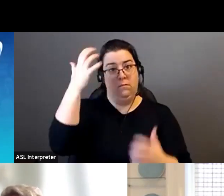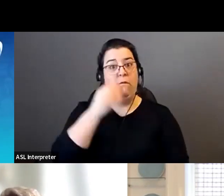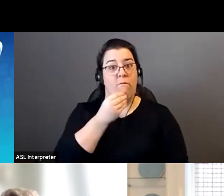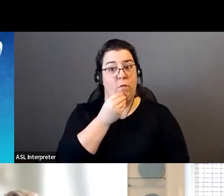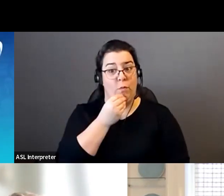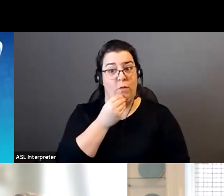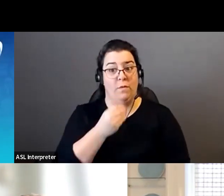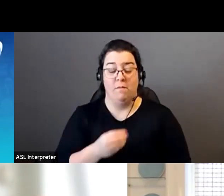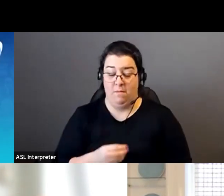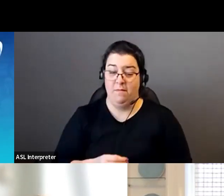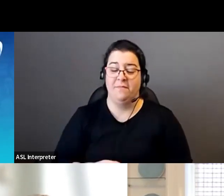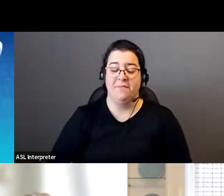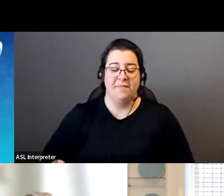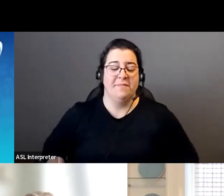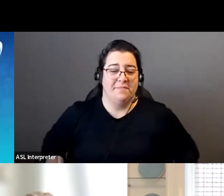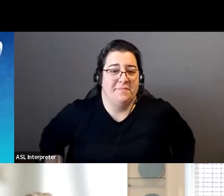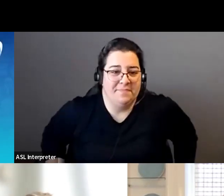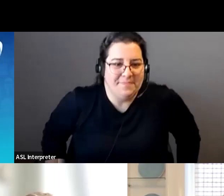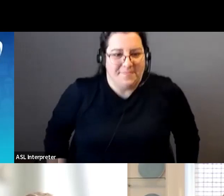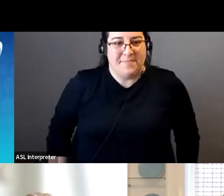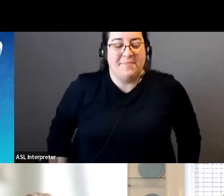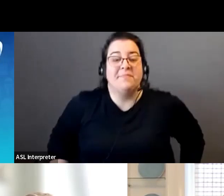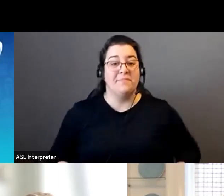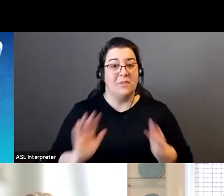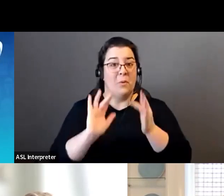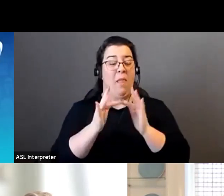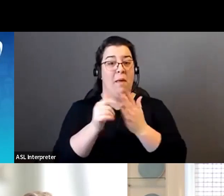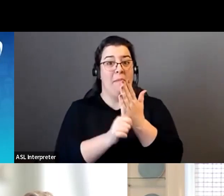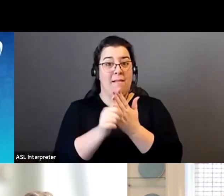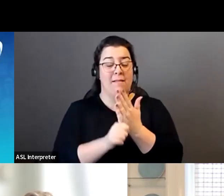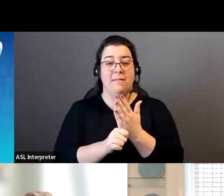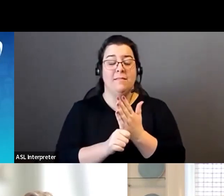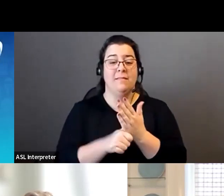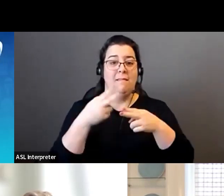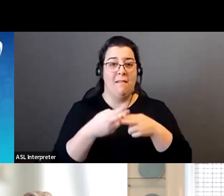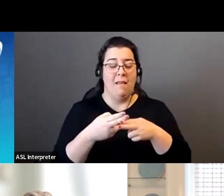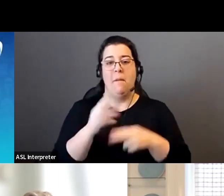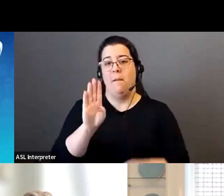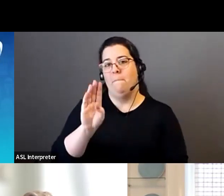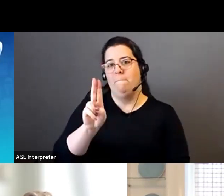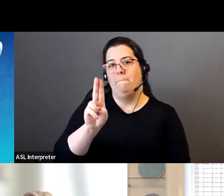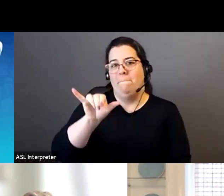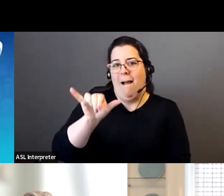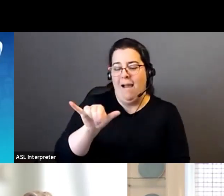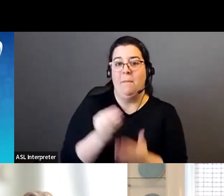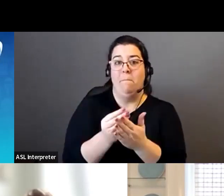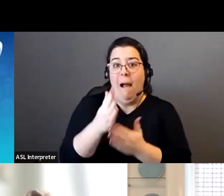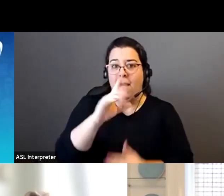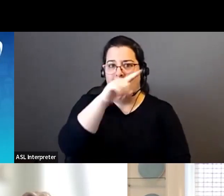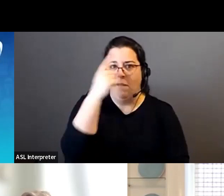there's an online magazine called buyblacks.com. It's Black Canada's #1 online